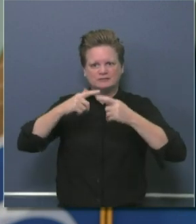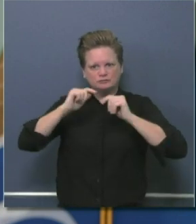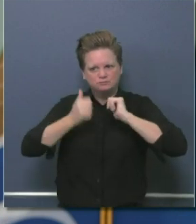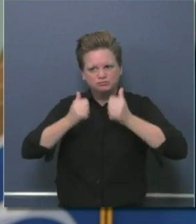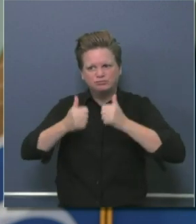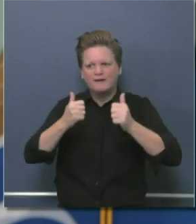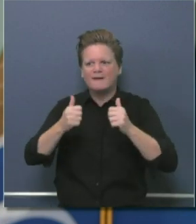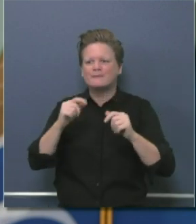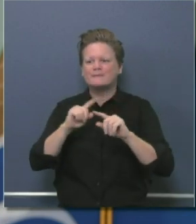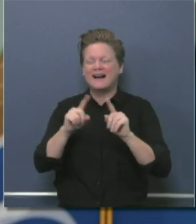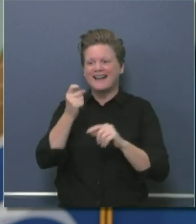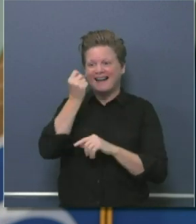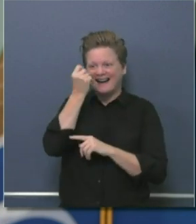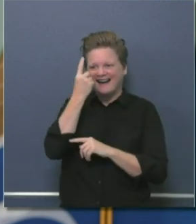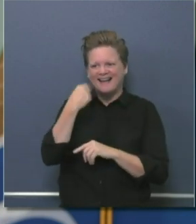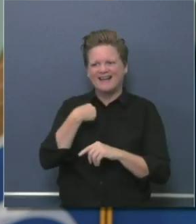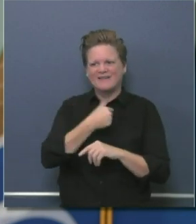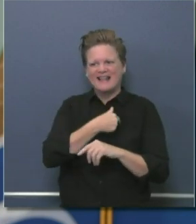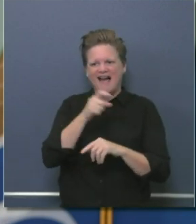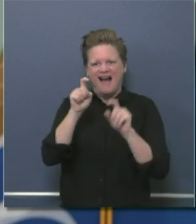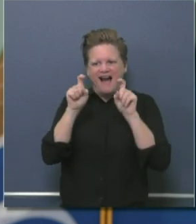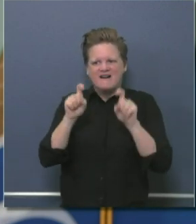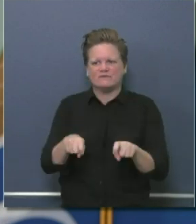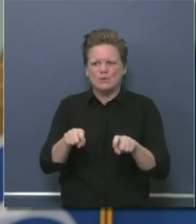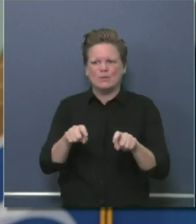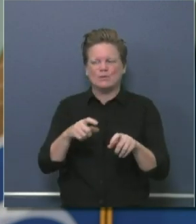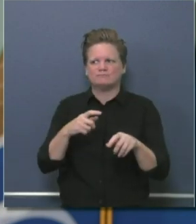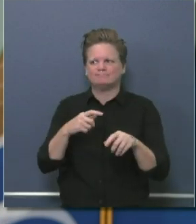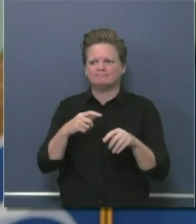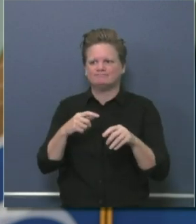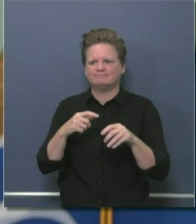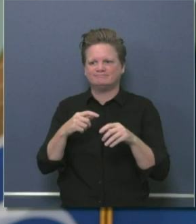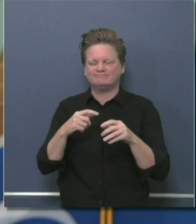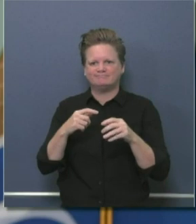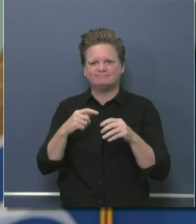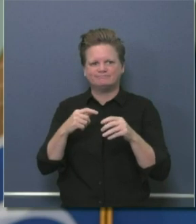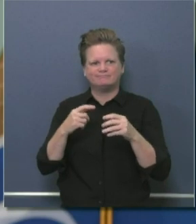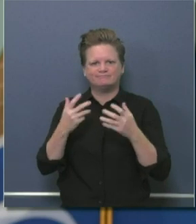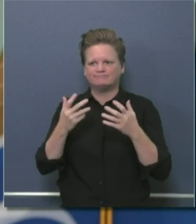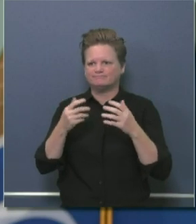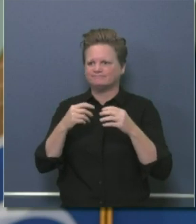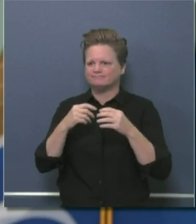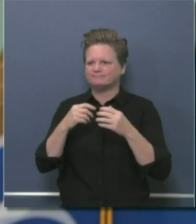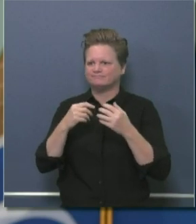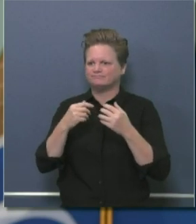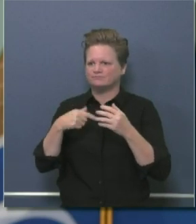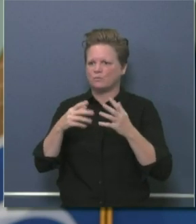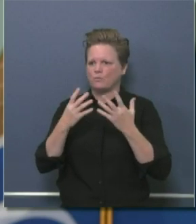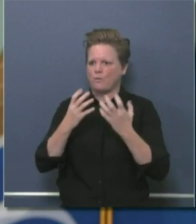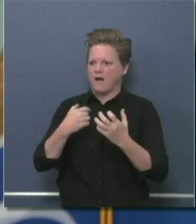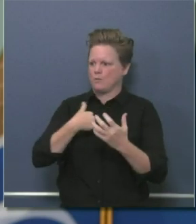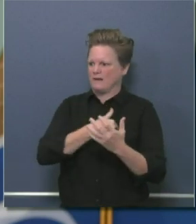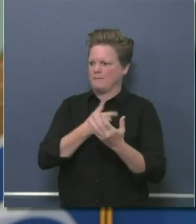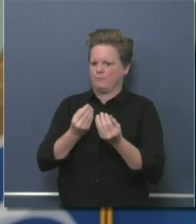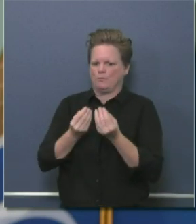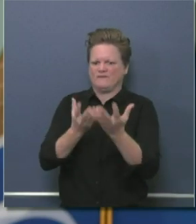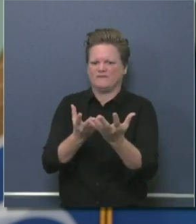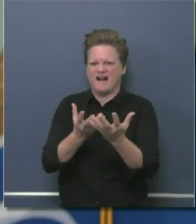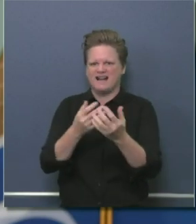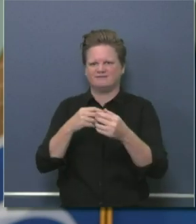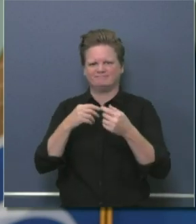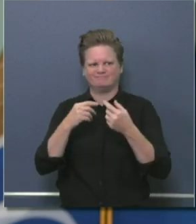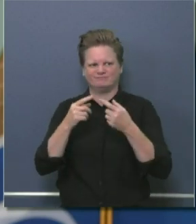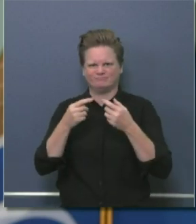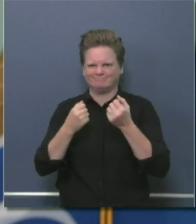required us to use more of these traditional supply chains. And as we were able to anchor with FEMA, our partners, and with